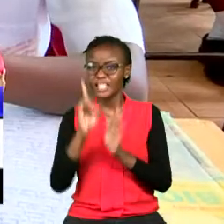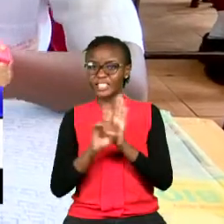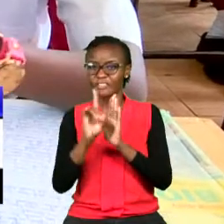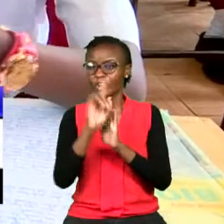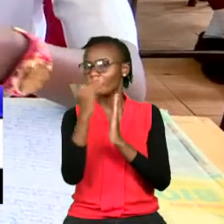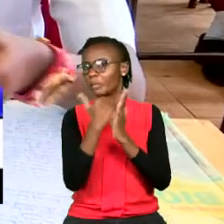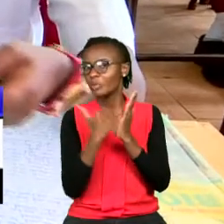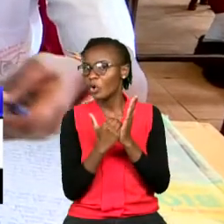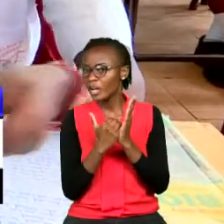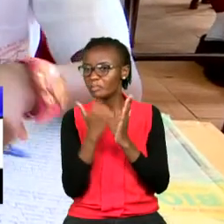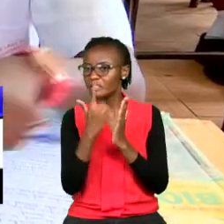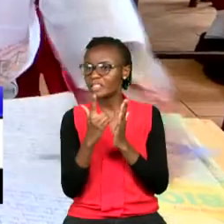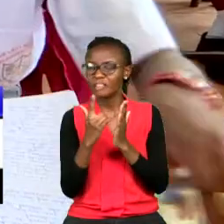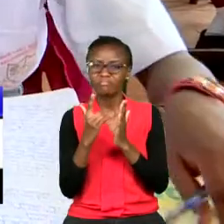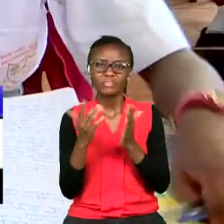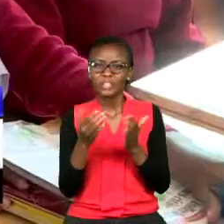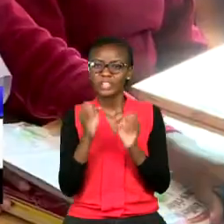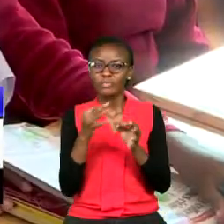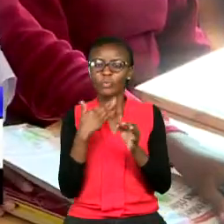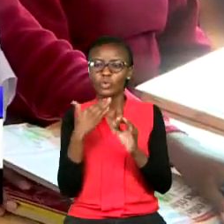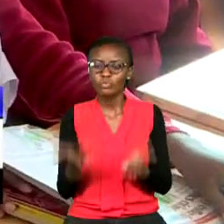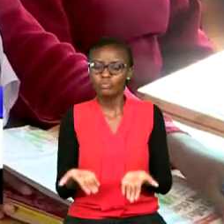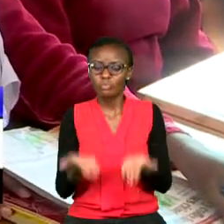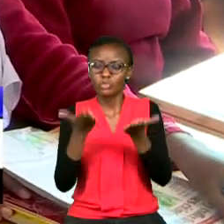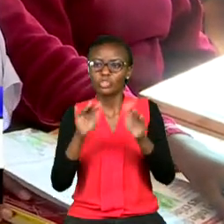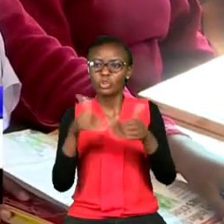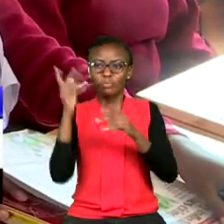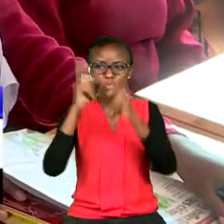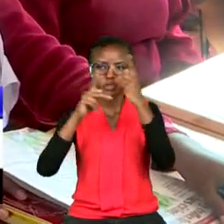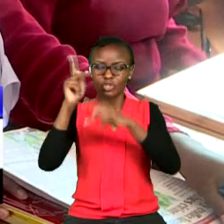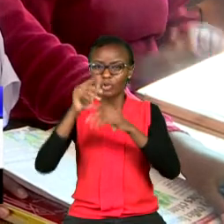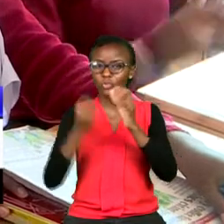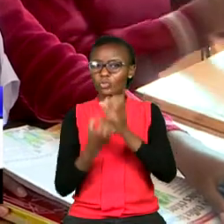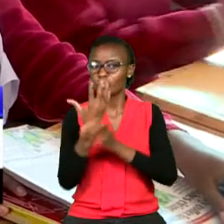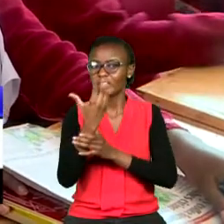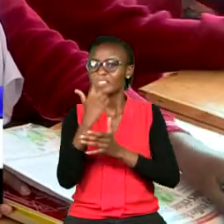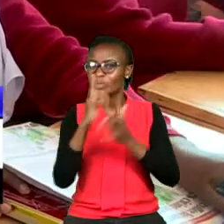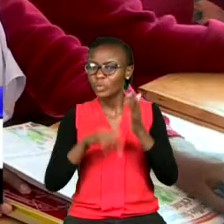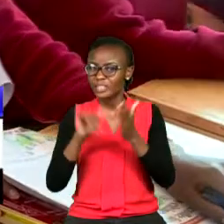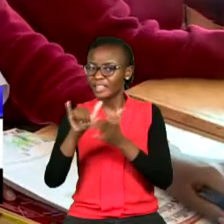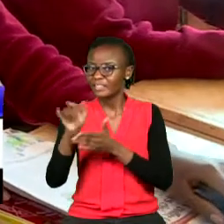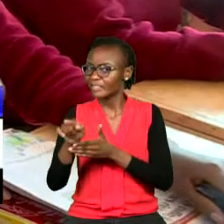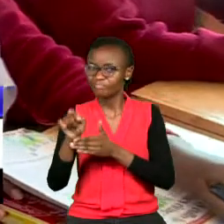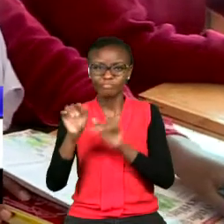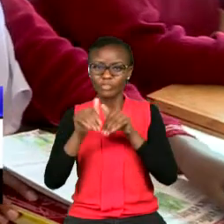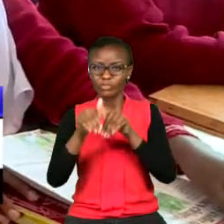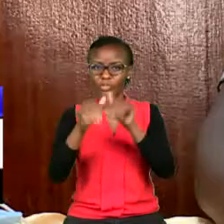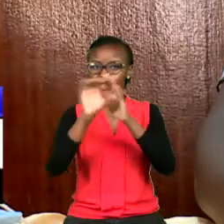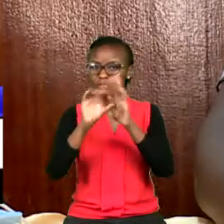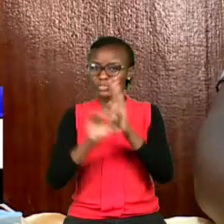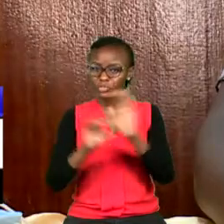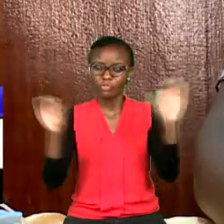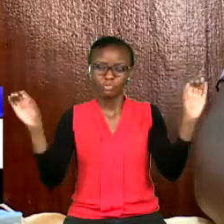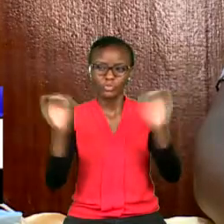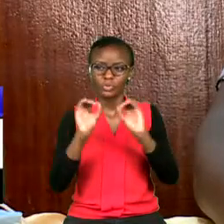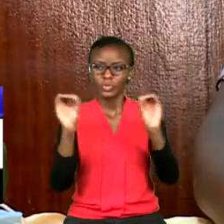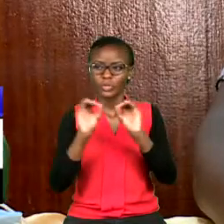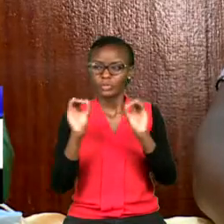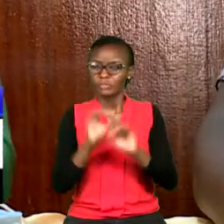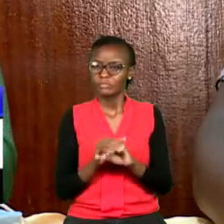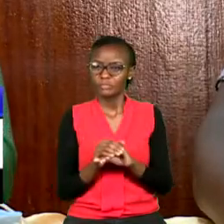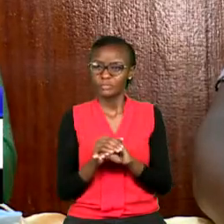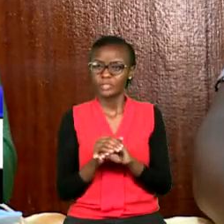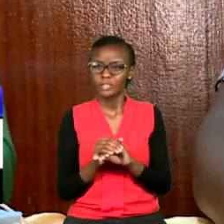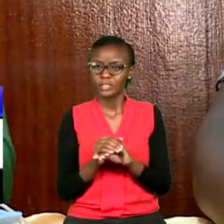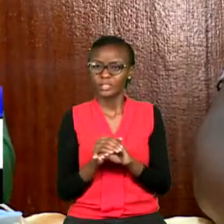development programs to attain promotion and professional growth, terming the move as unconstitutional. Teachers